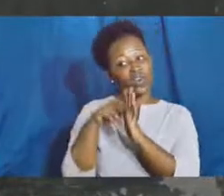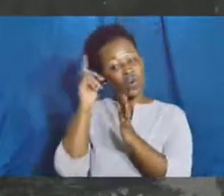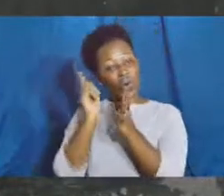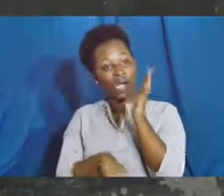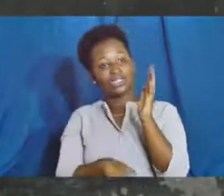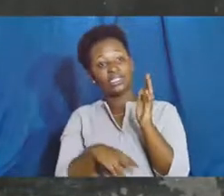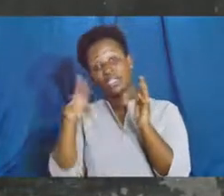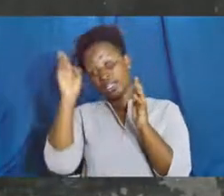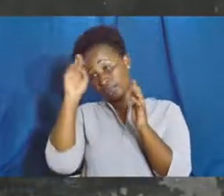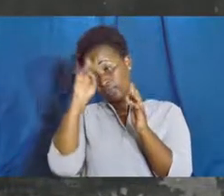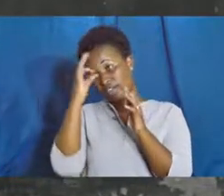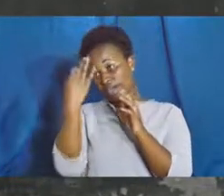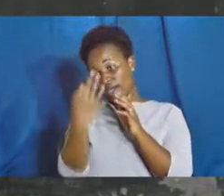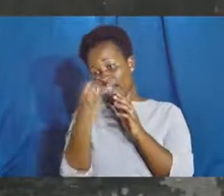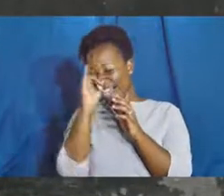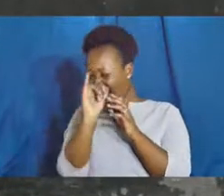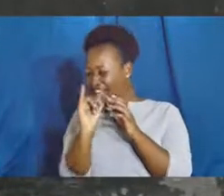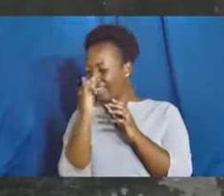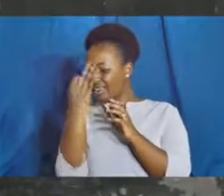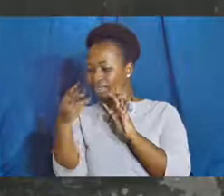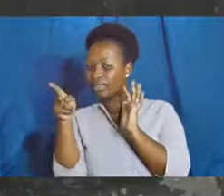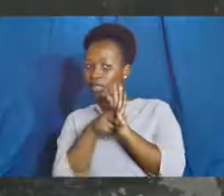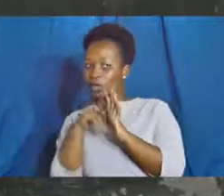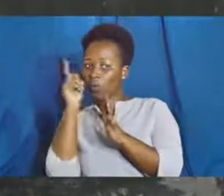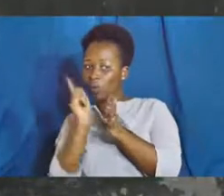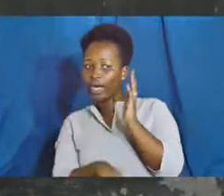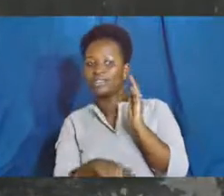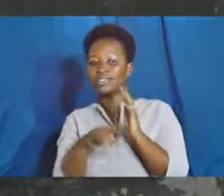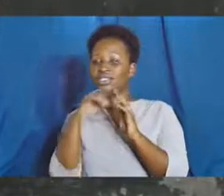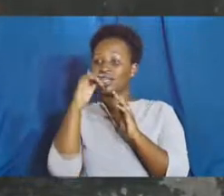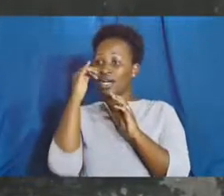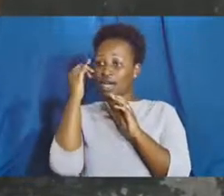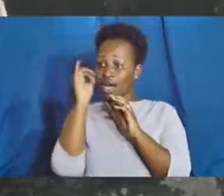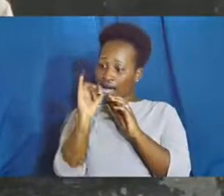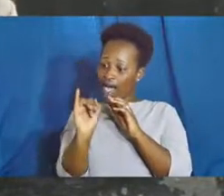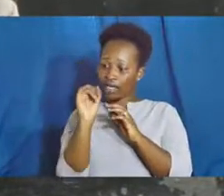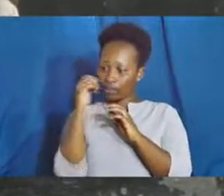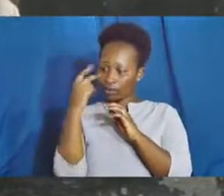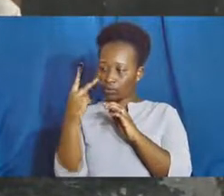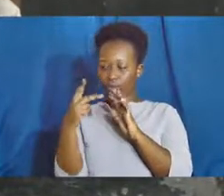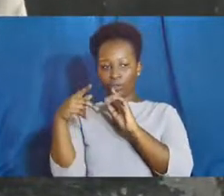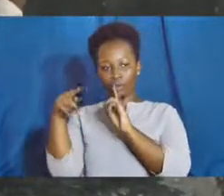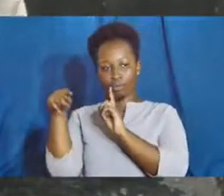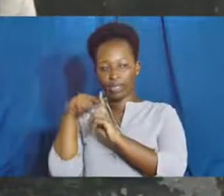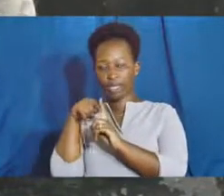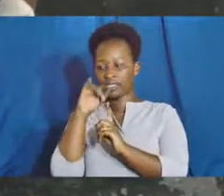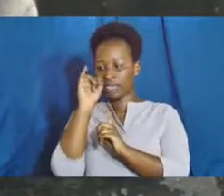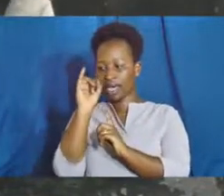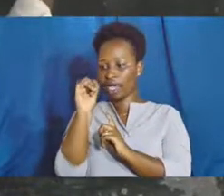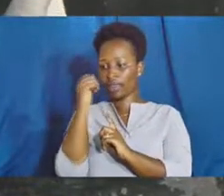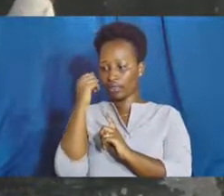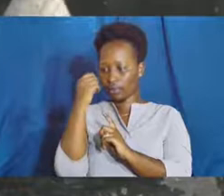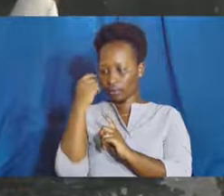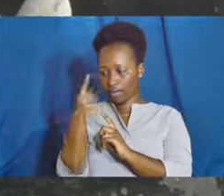I, remember. Then this will give, this is 2 plus